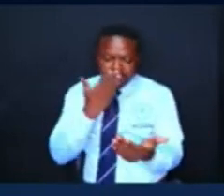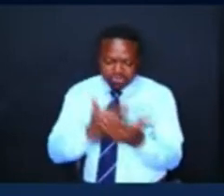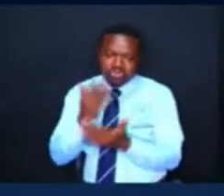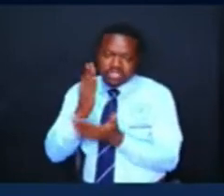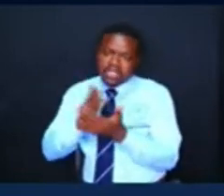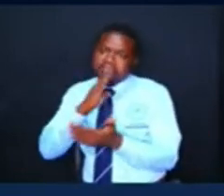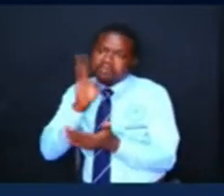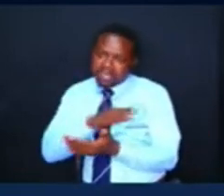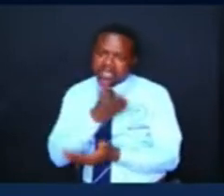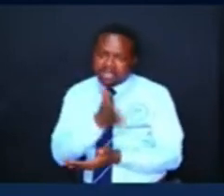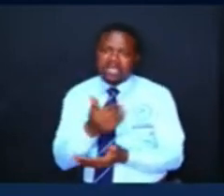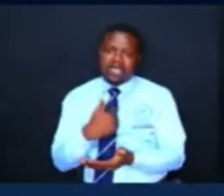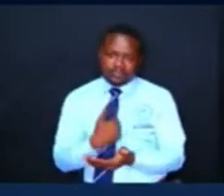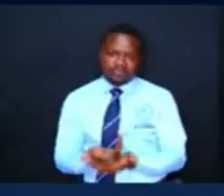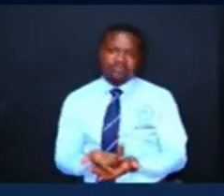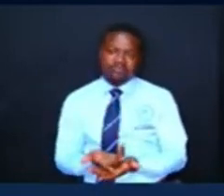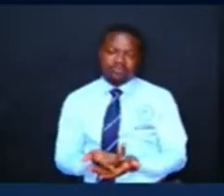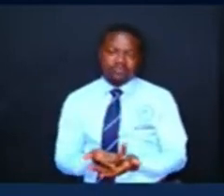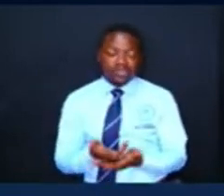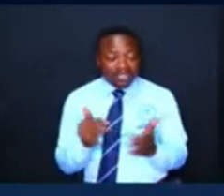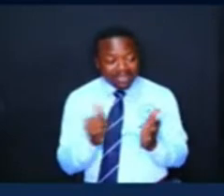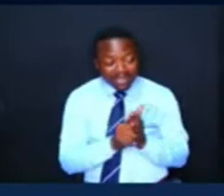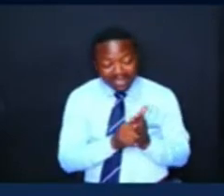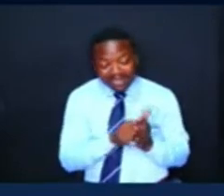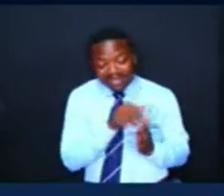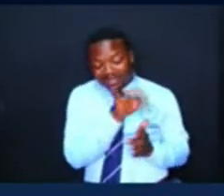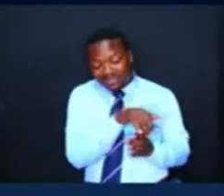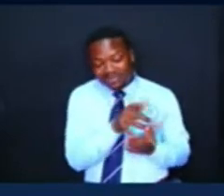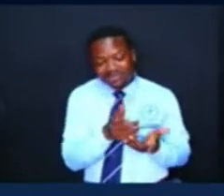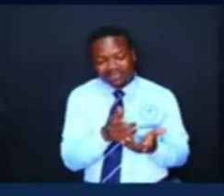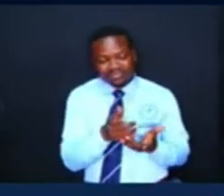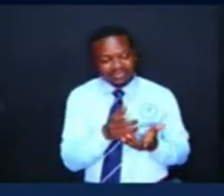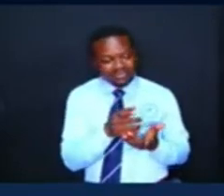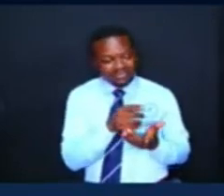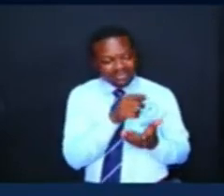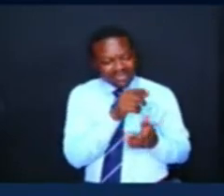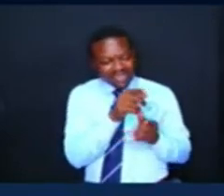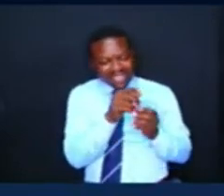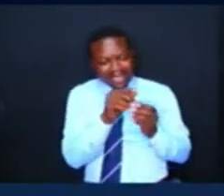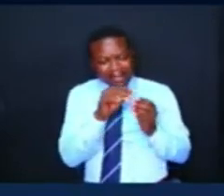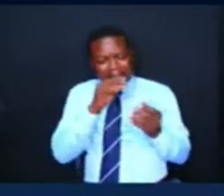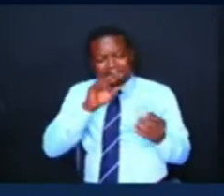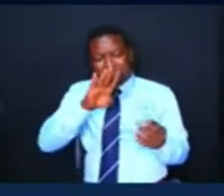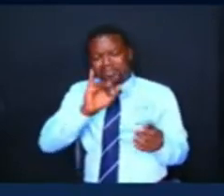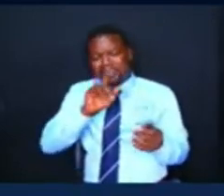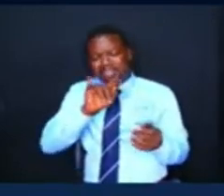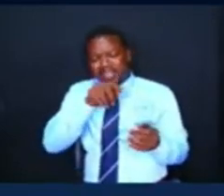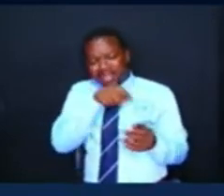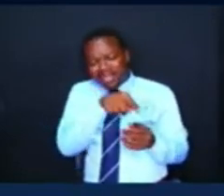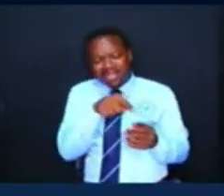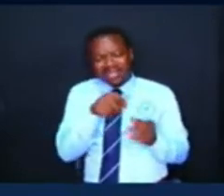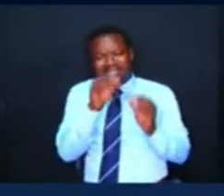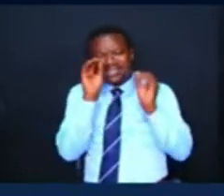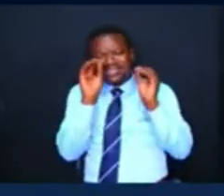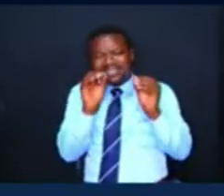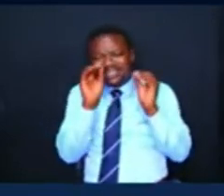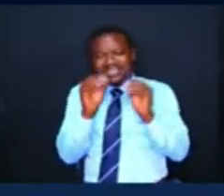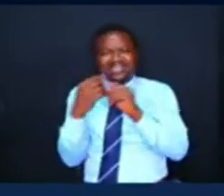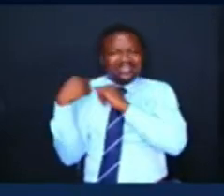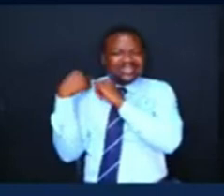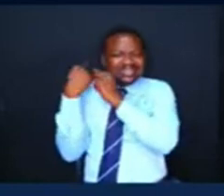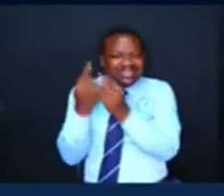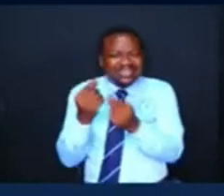What this teaching of bitterness have done is to make you conscious of offenses and